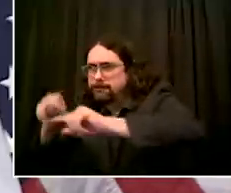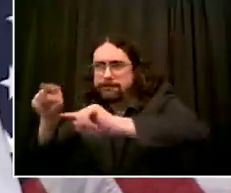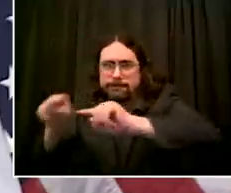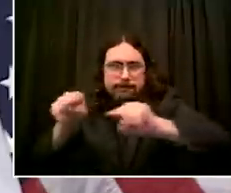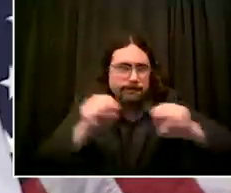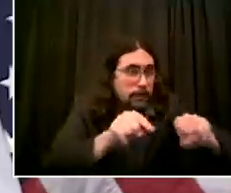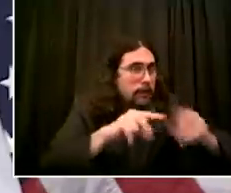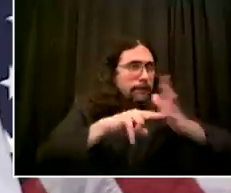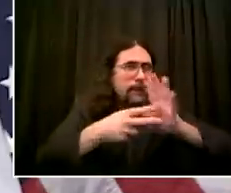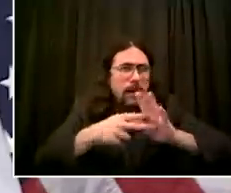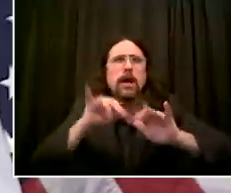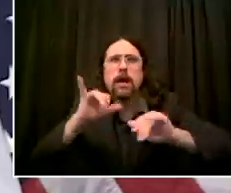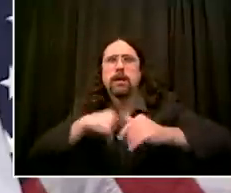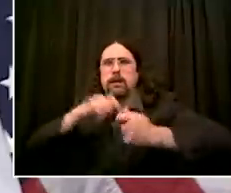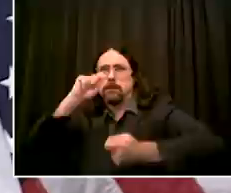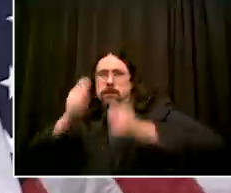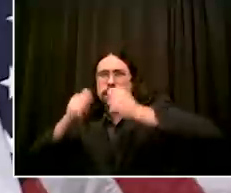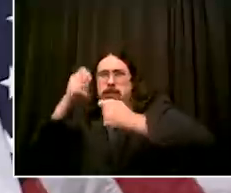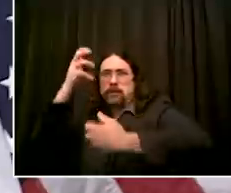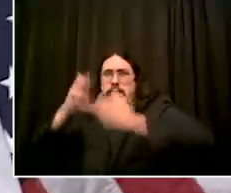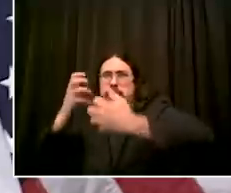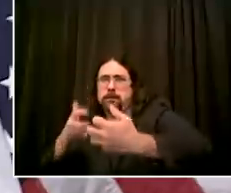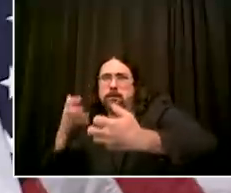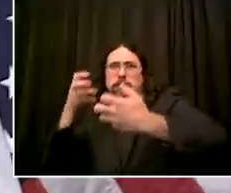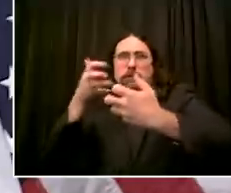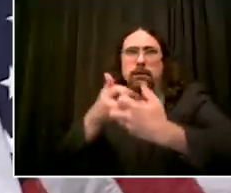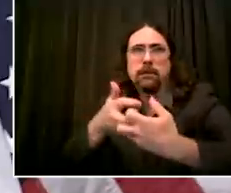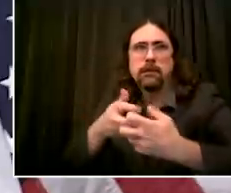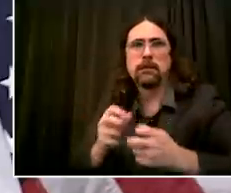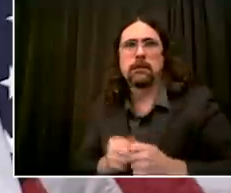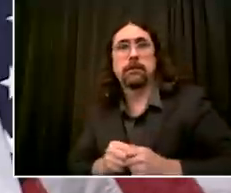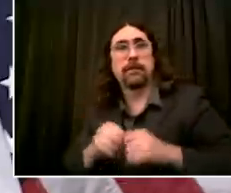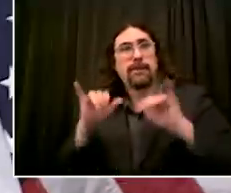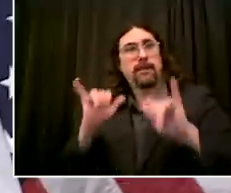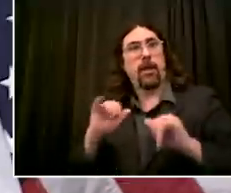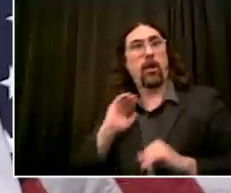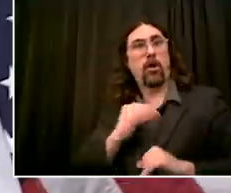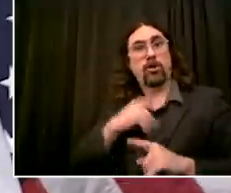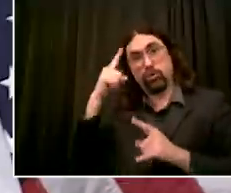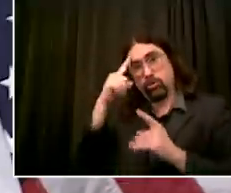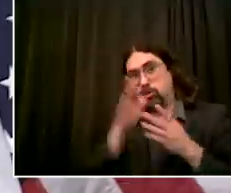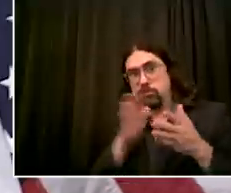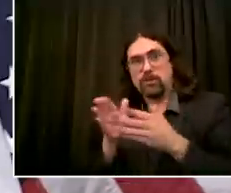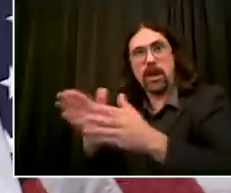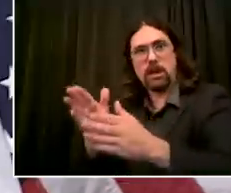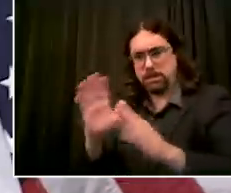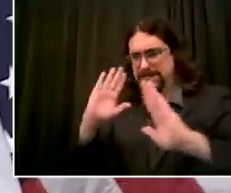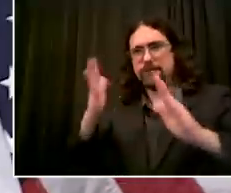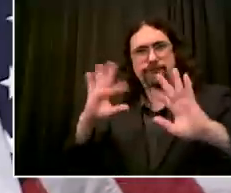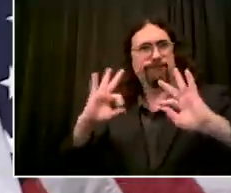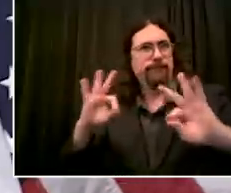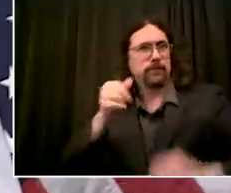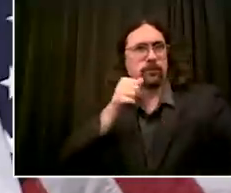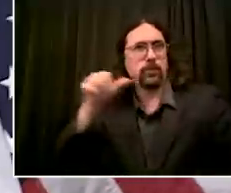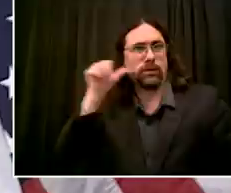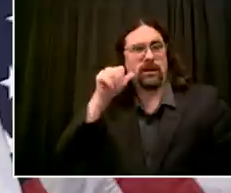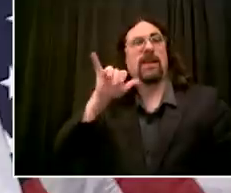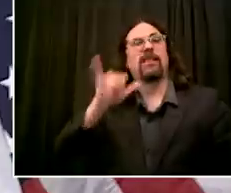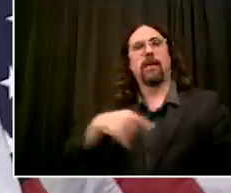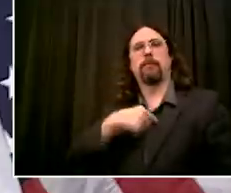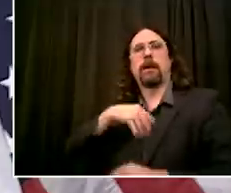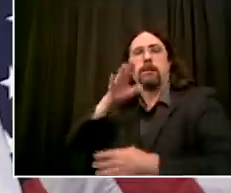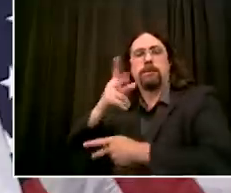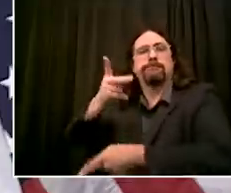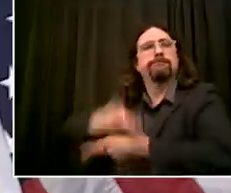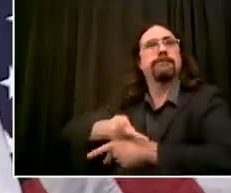week. I want to emphasize the vast majority of people who have been out these last 6 days have been peaceful. A small